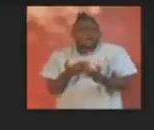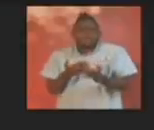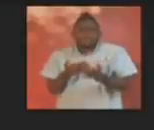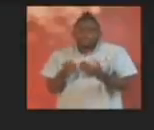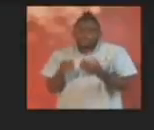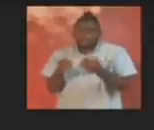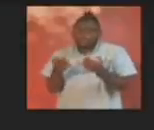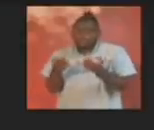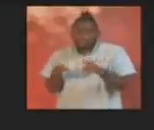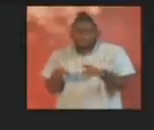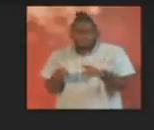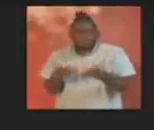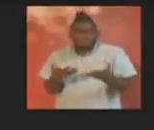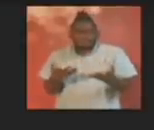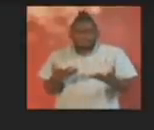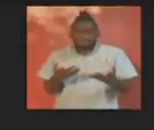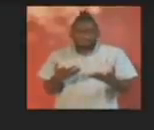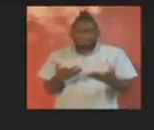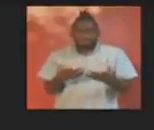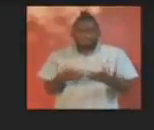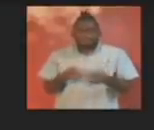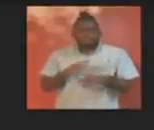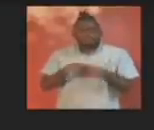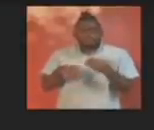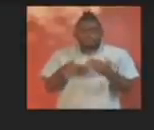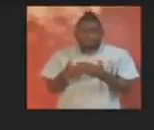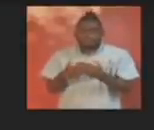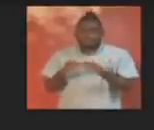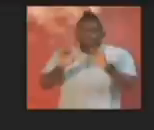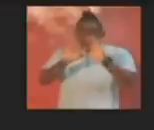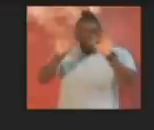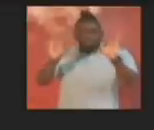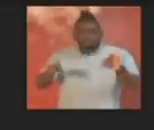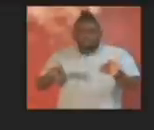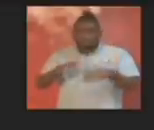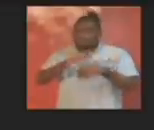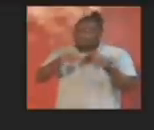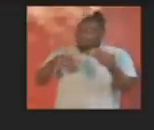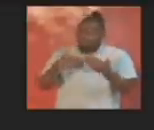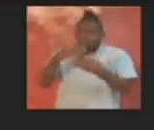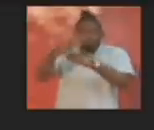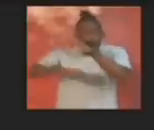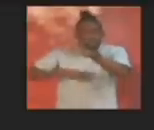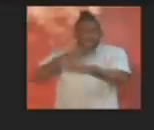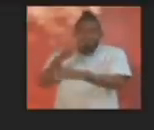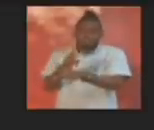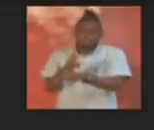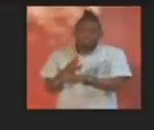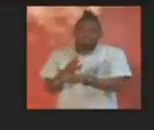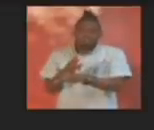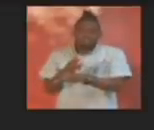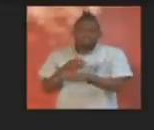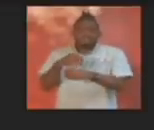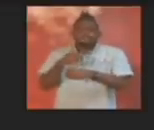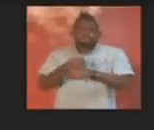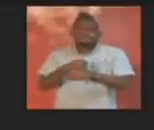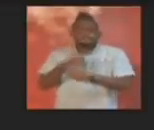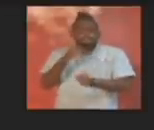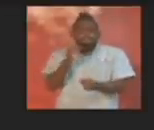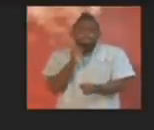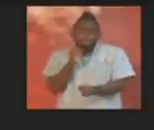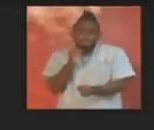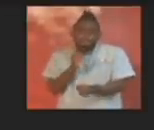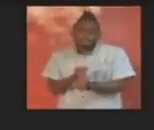potential vaccine manufacturers in the whole world to produce these vaccines. And